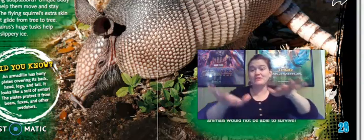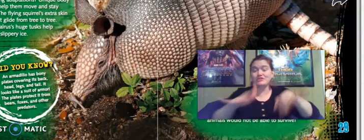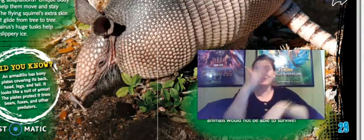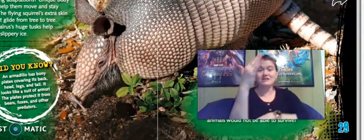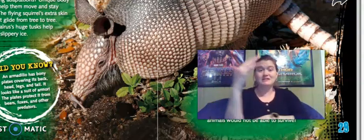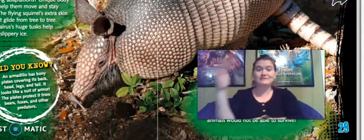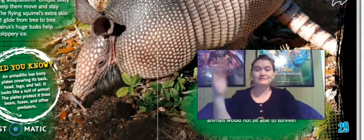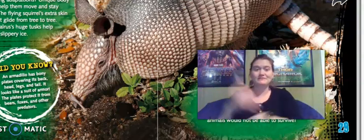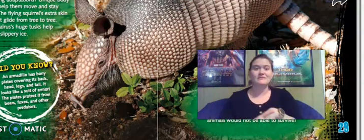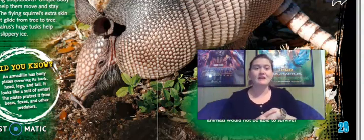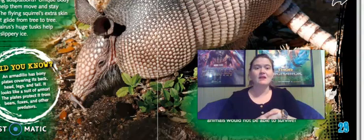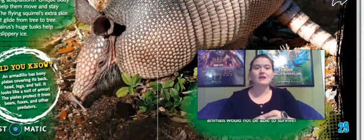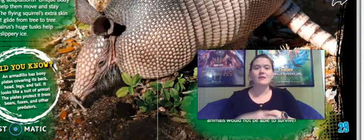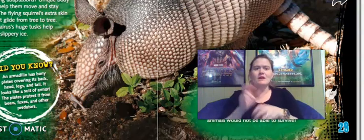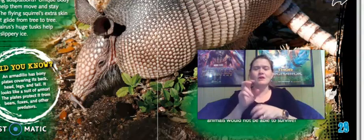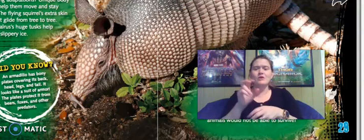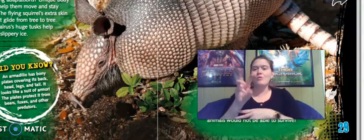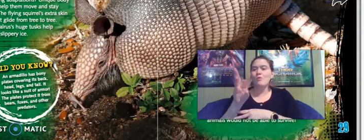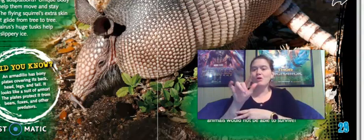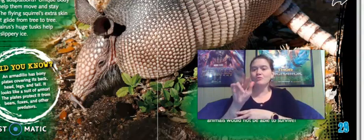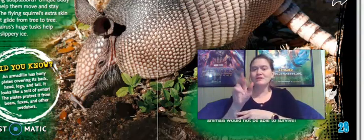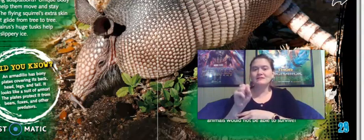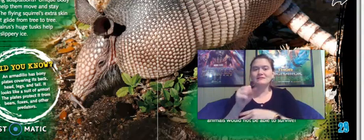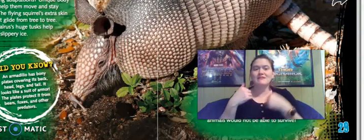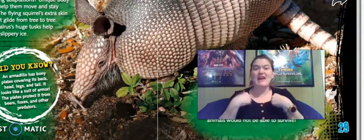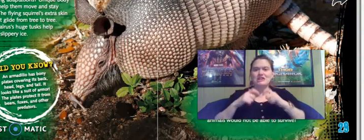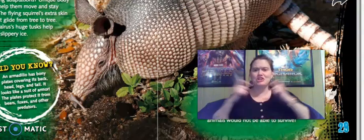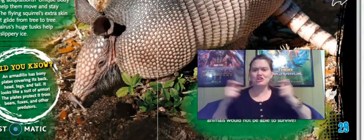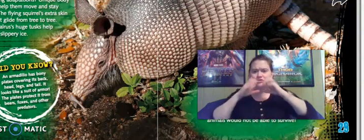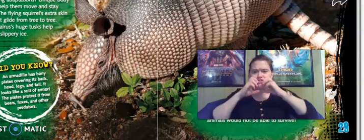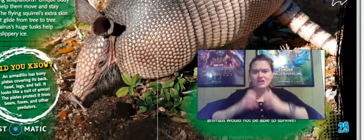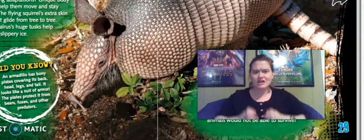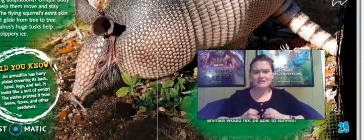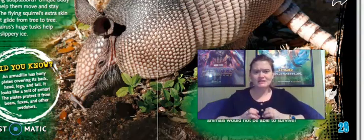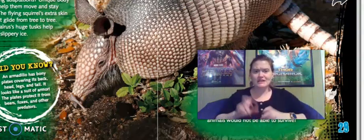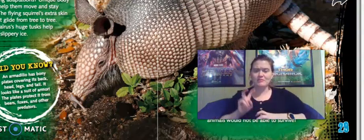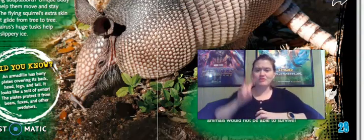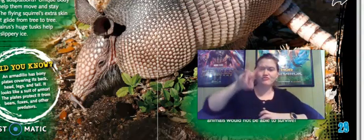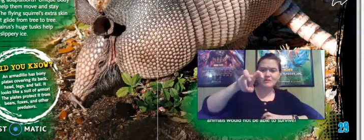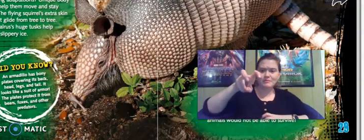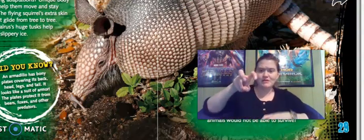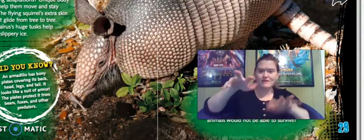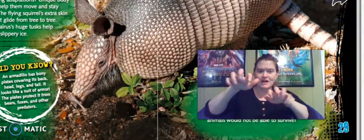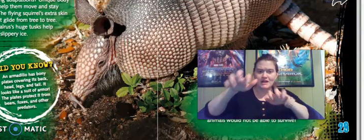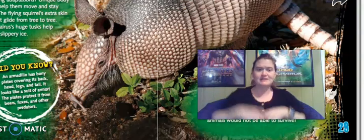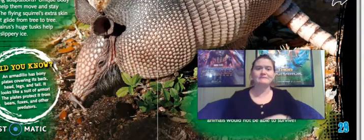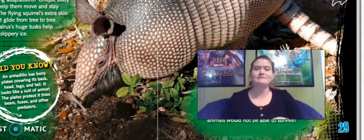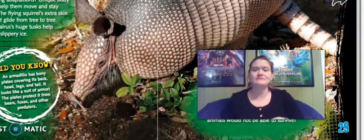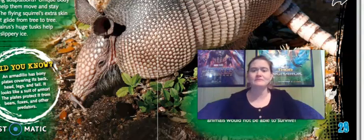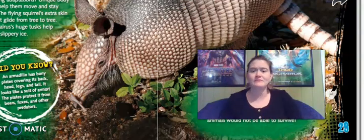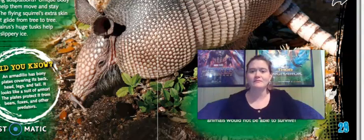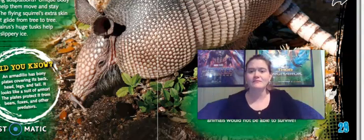glide between the trees. The walrus had a huge tusk that helped it grip on the